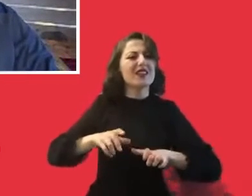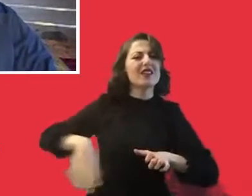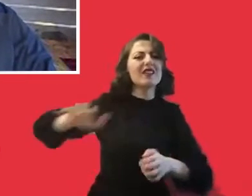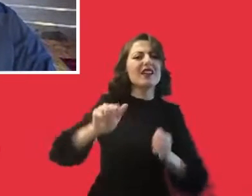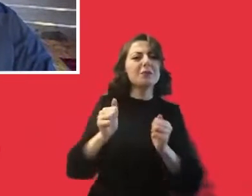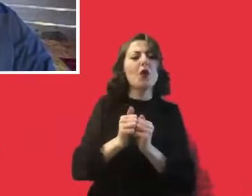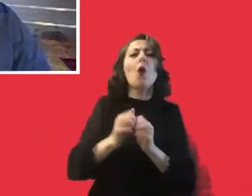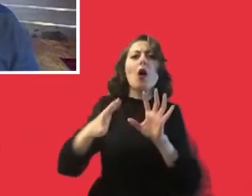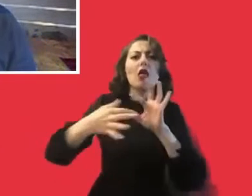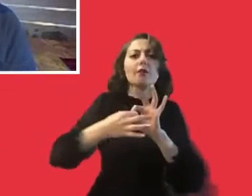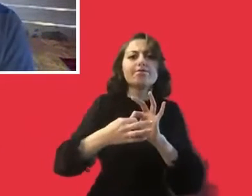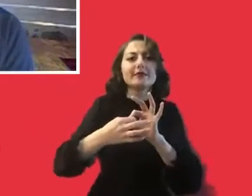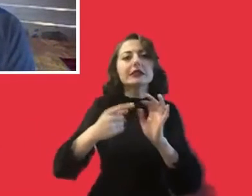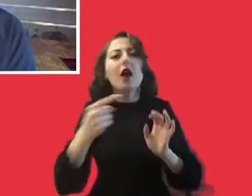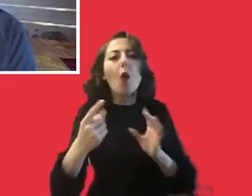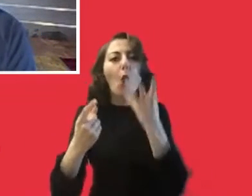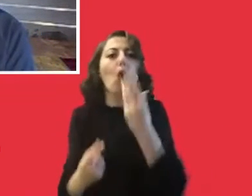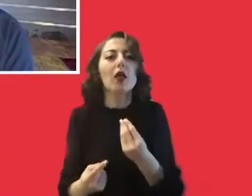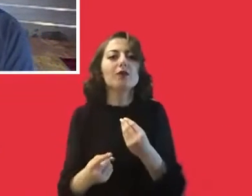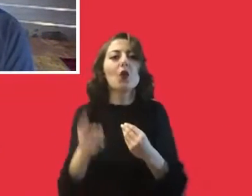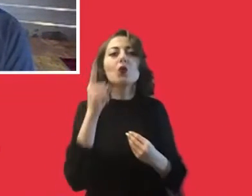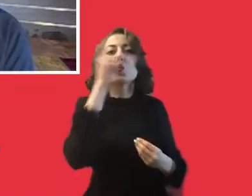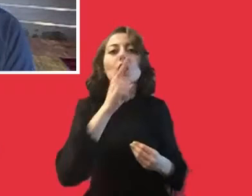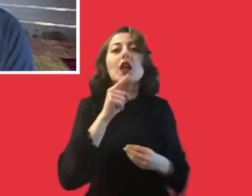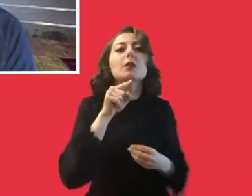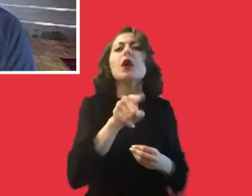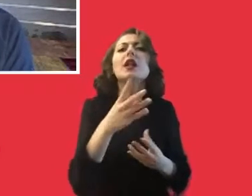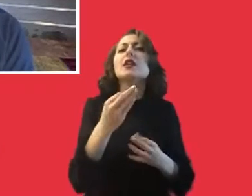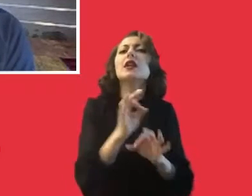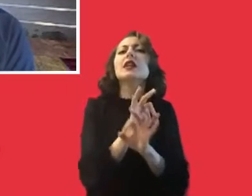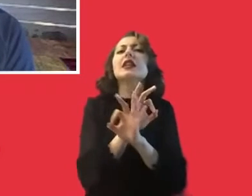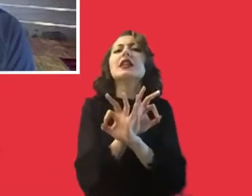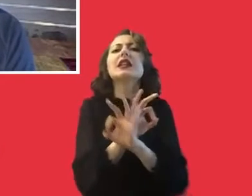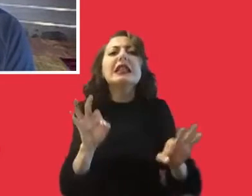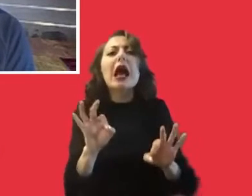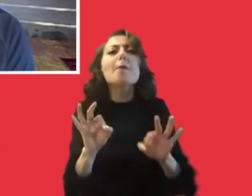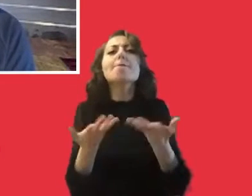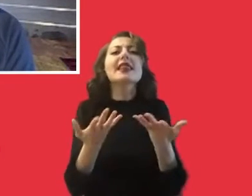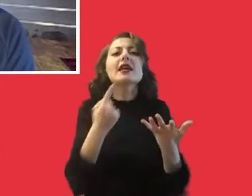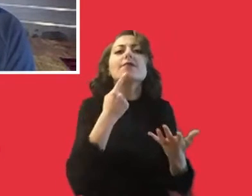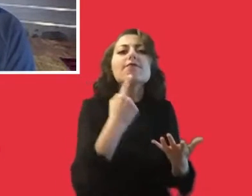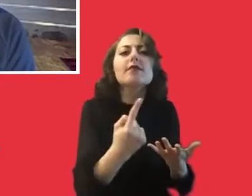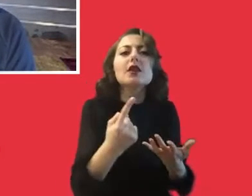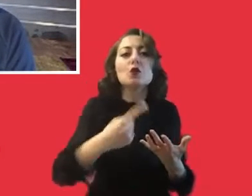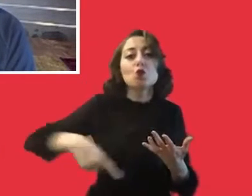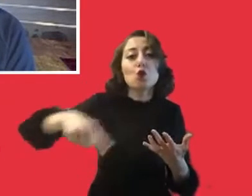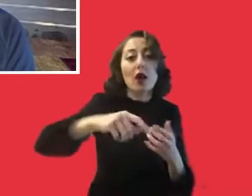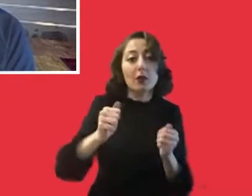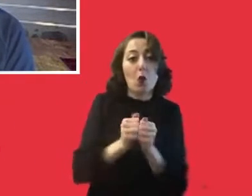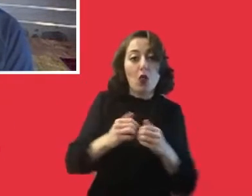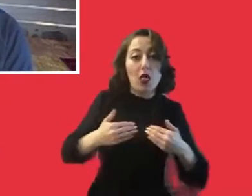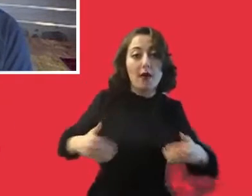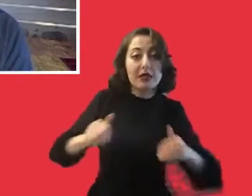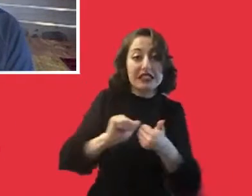is creating a hegemony. And because of that, we have two different axes. As BoMoVu, we